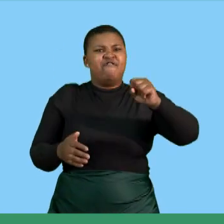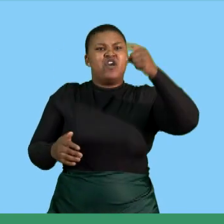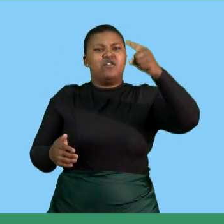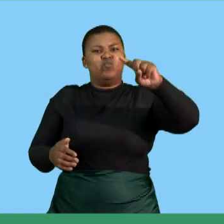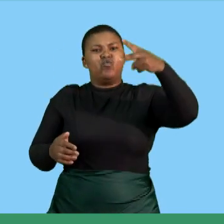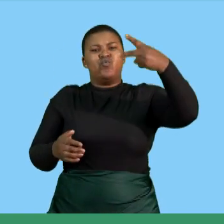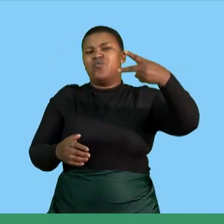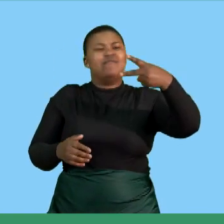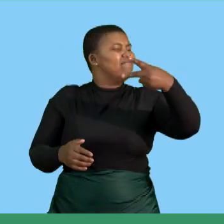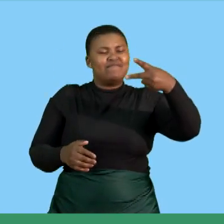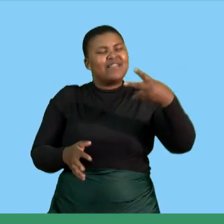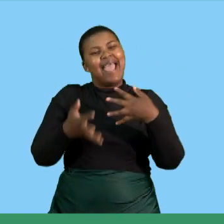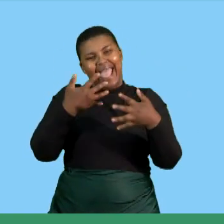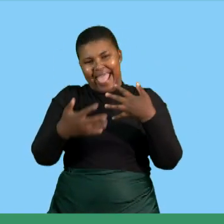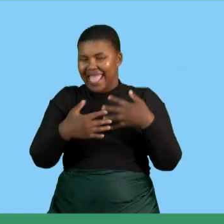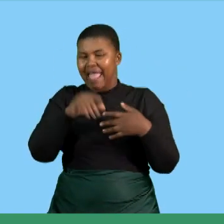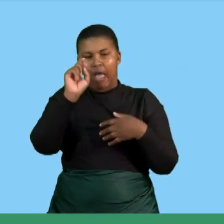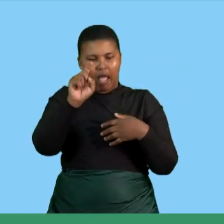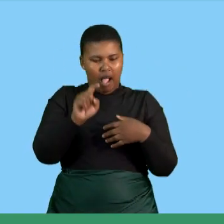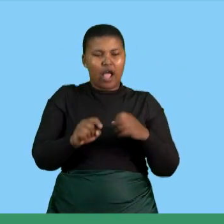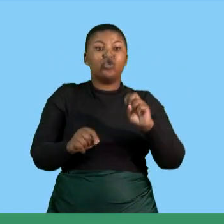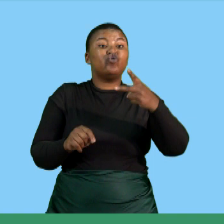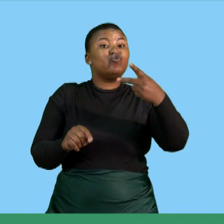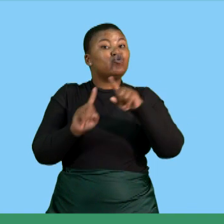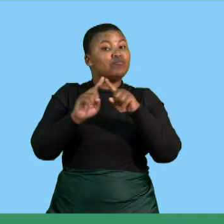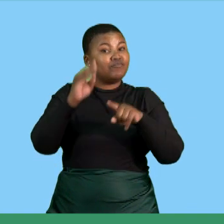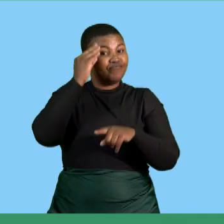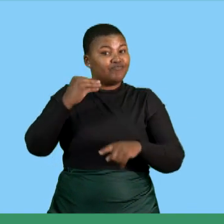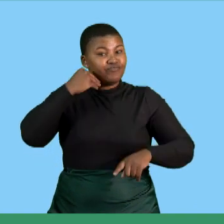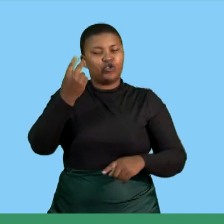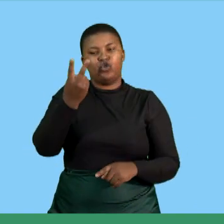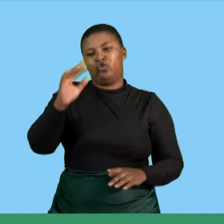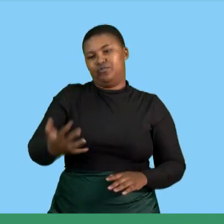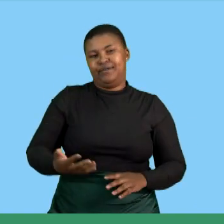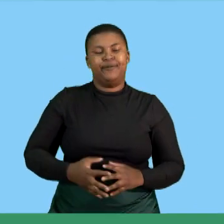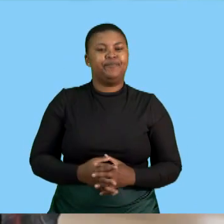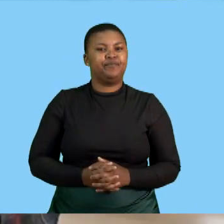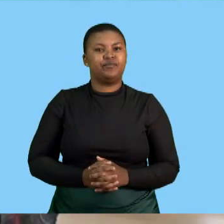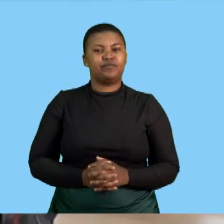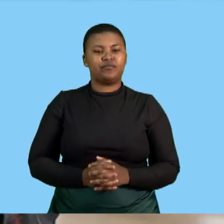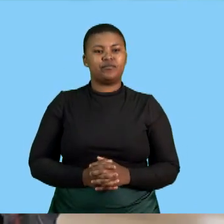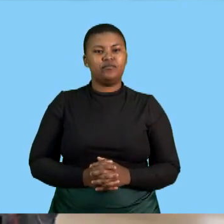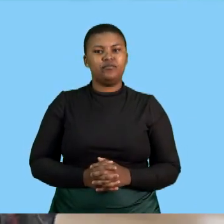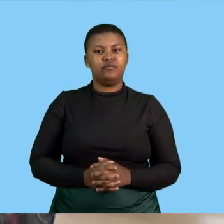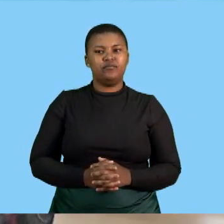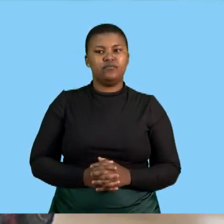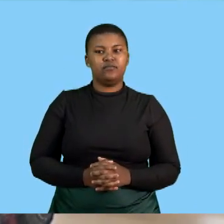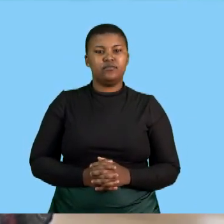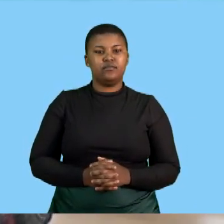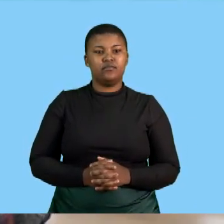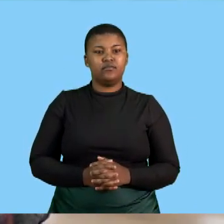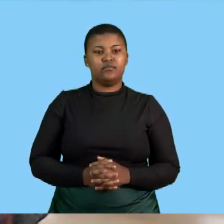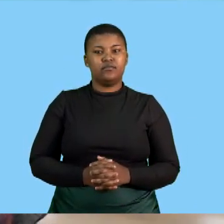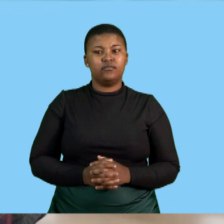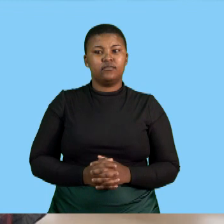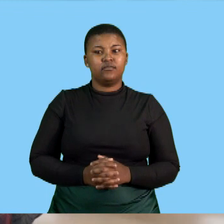two, political, economical. It can be any two components of the macro environment. All right, so